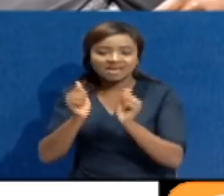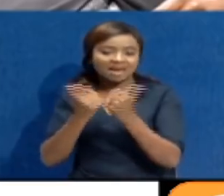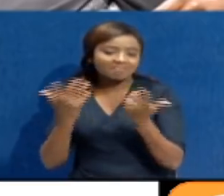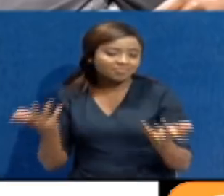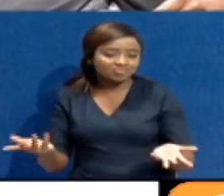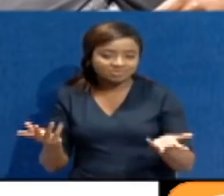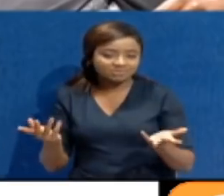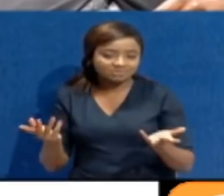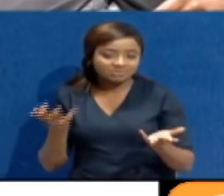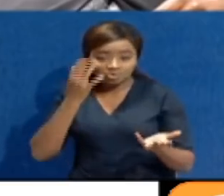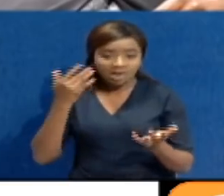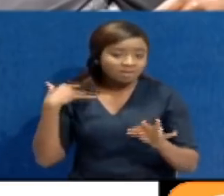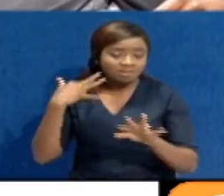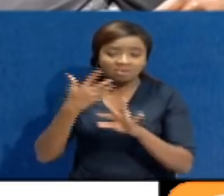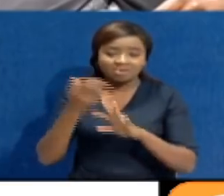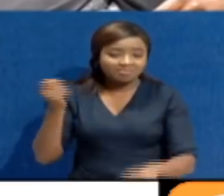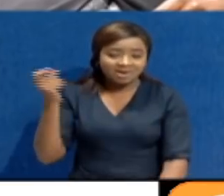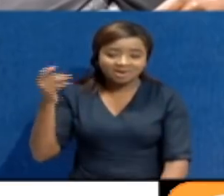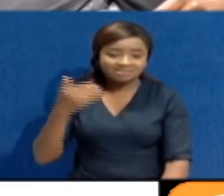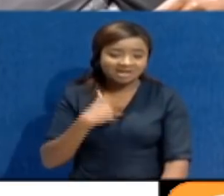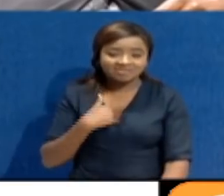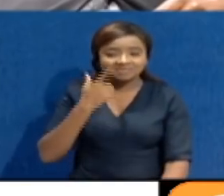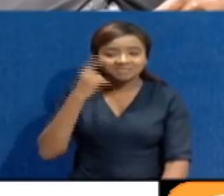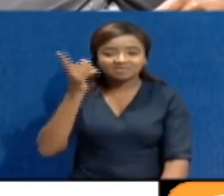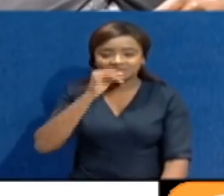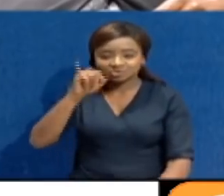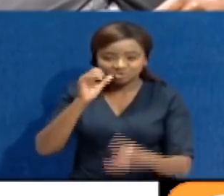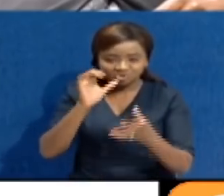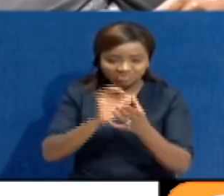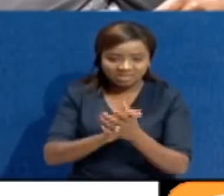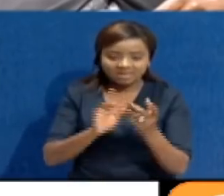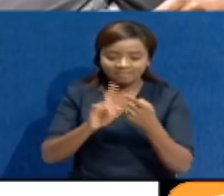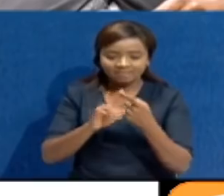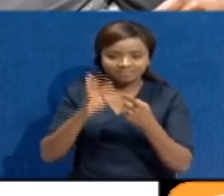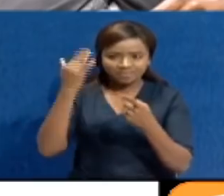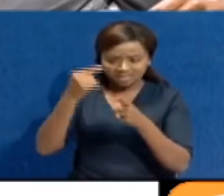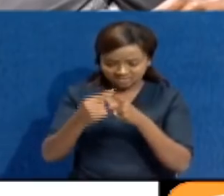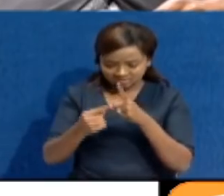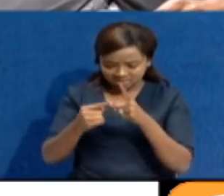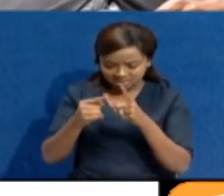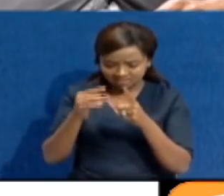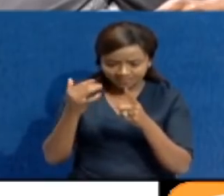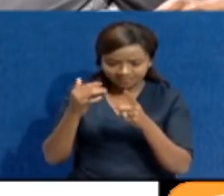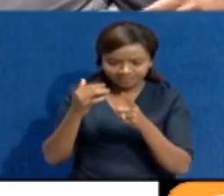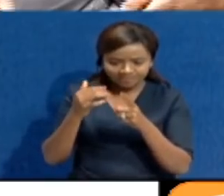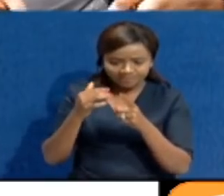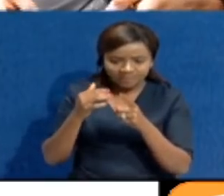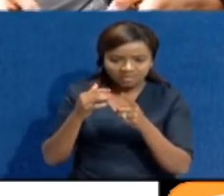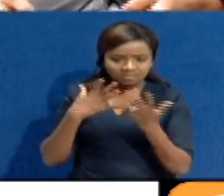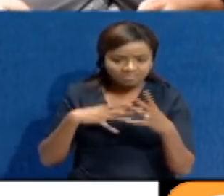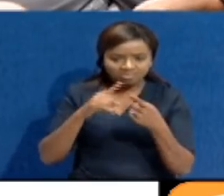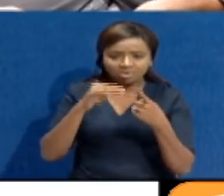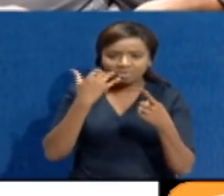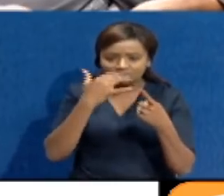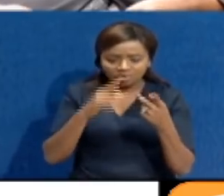is a conversation we've been having for the last couple of months. We saw Jubilee Purge 1.0 last year that, you know, took in its path people